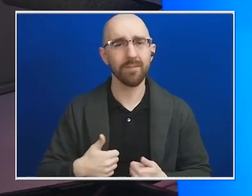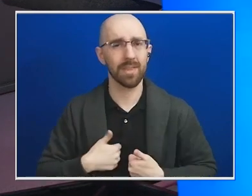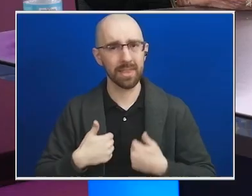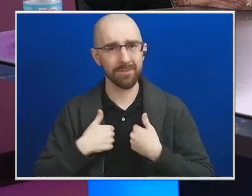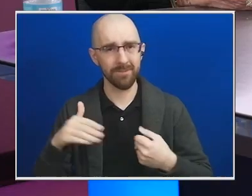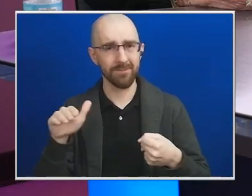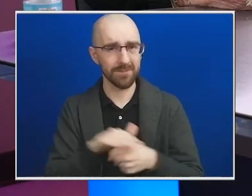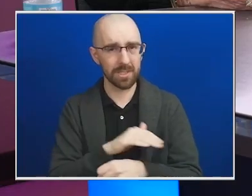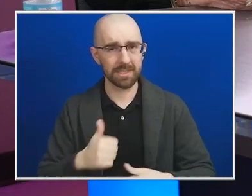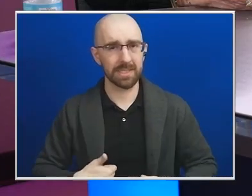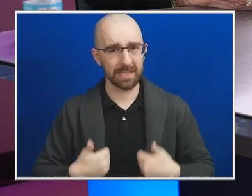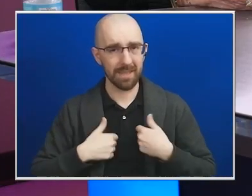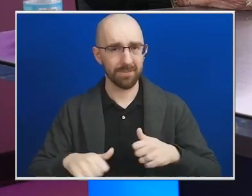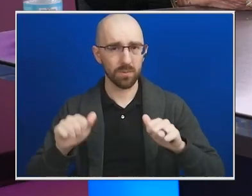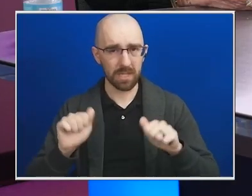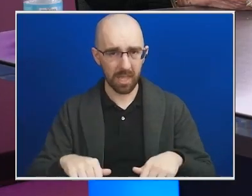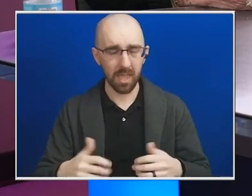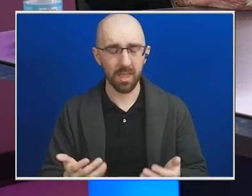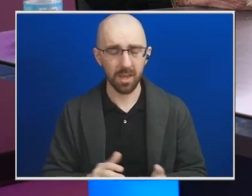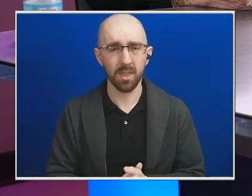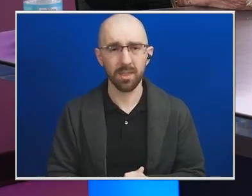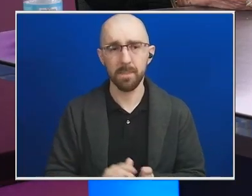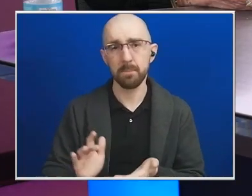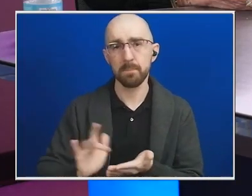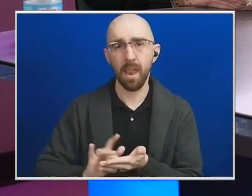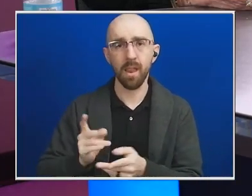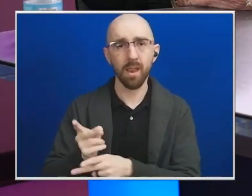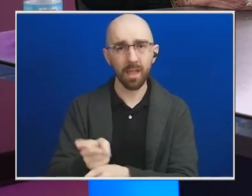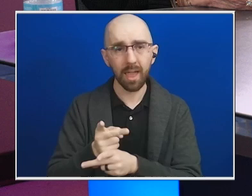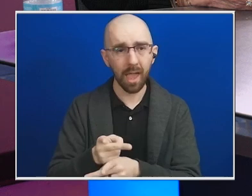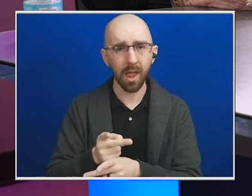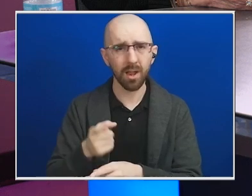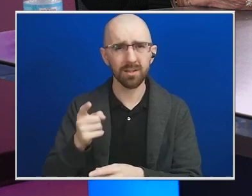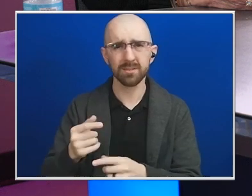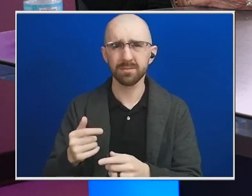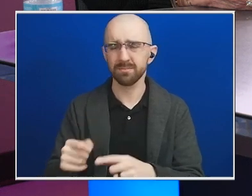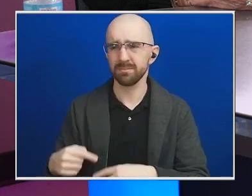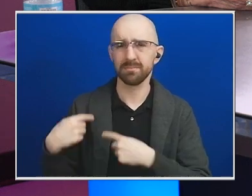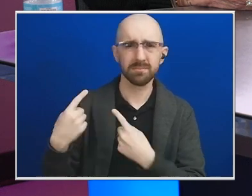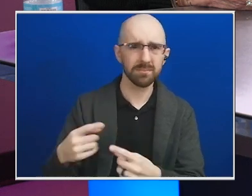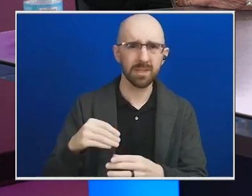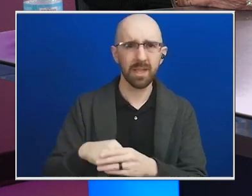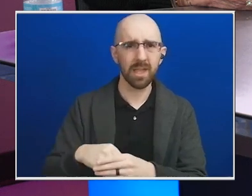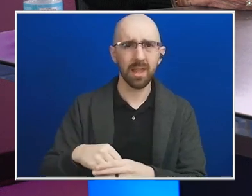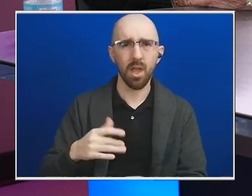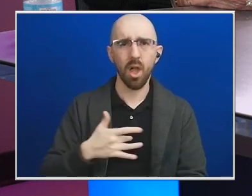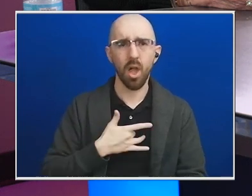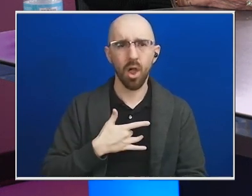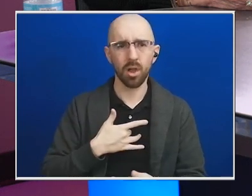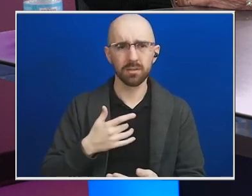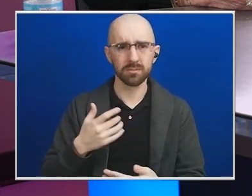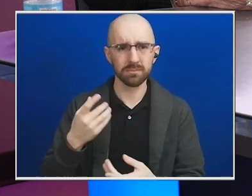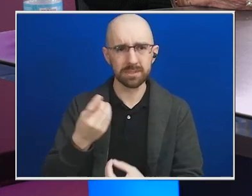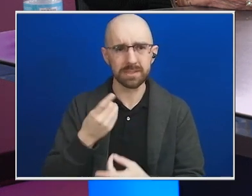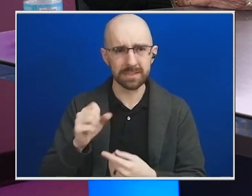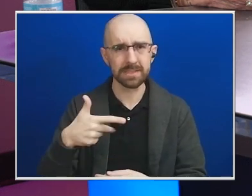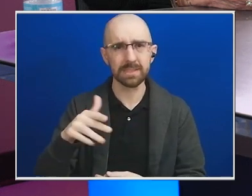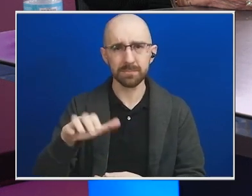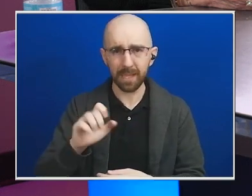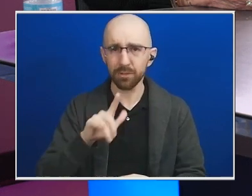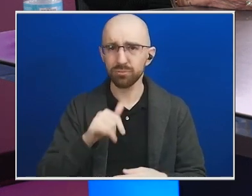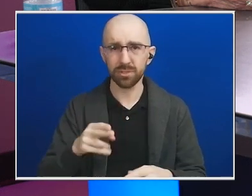can. And medical care has come so long in the congenital heart disease space in such a relatively short time